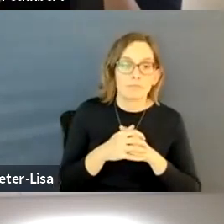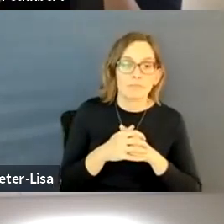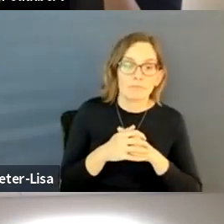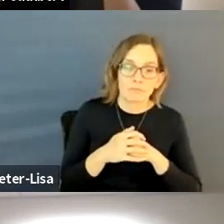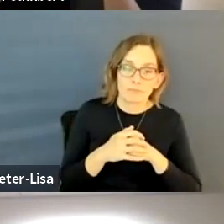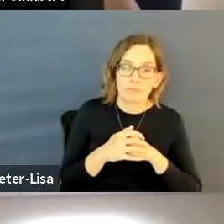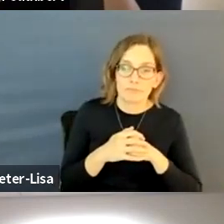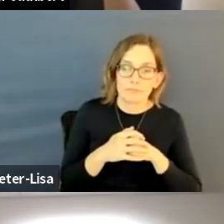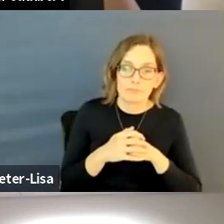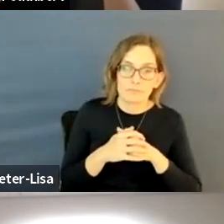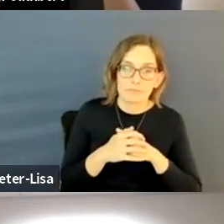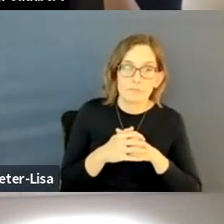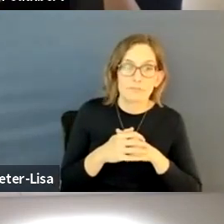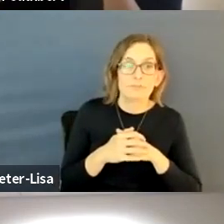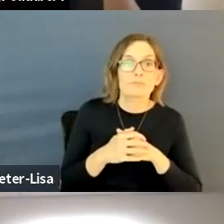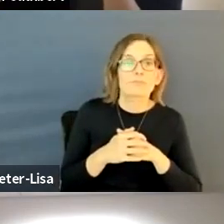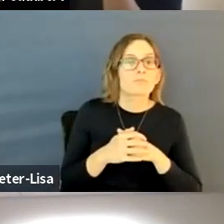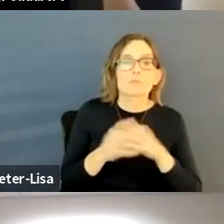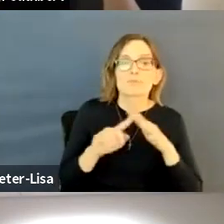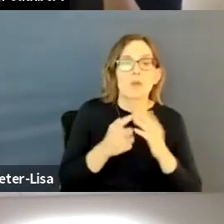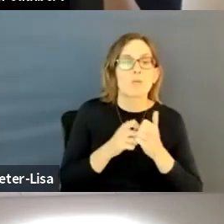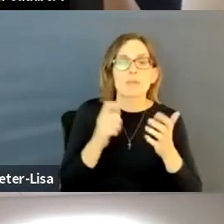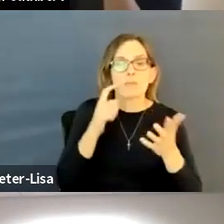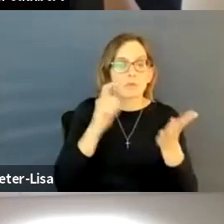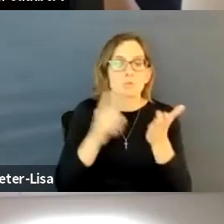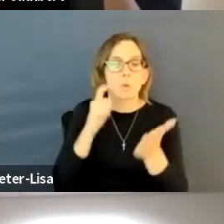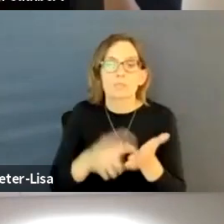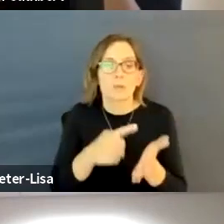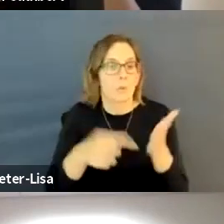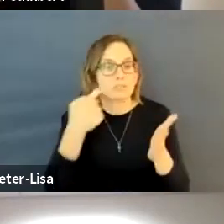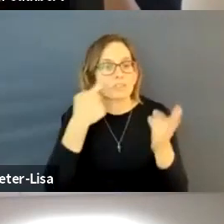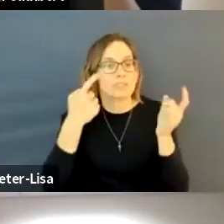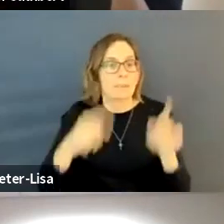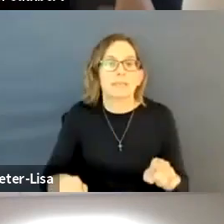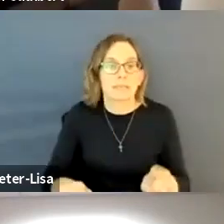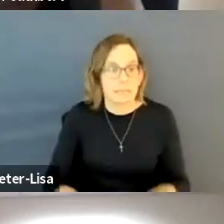So noticings, let's just deconstruct what just happened.